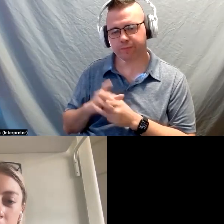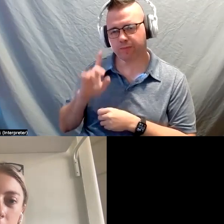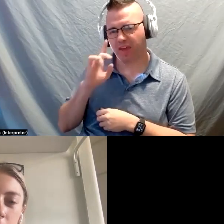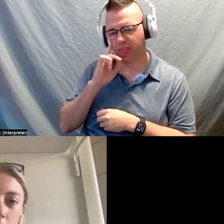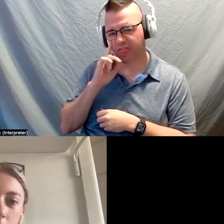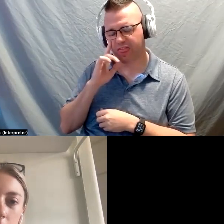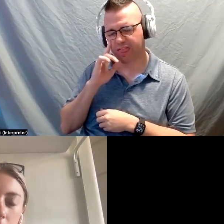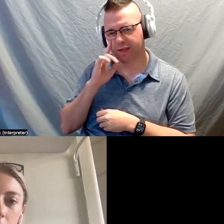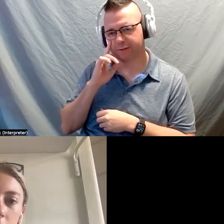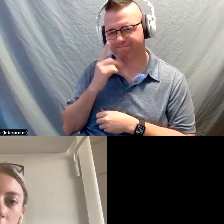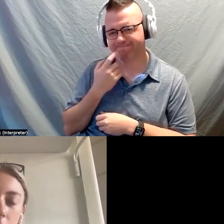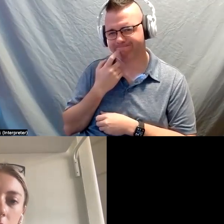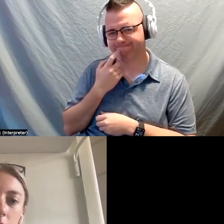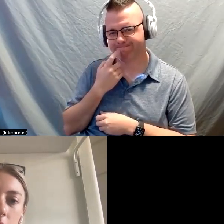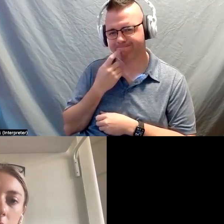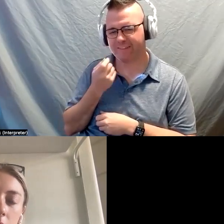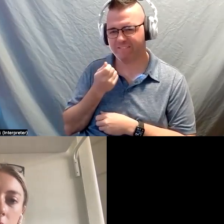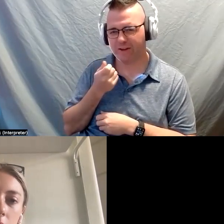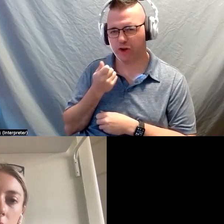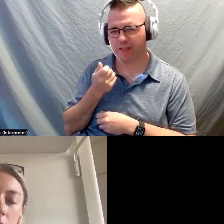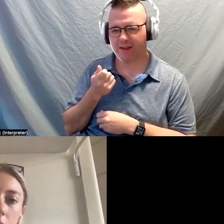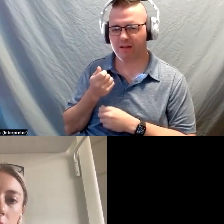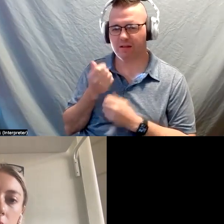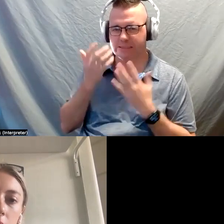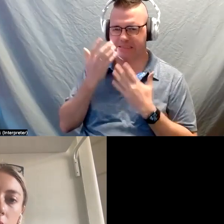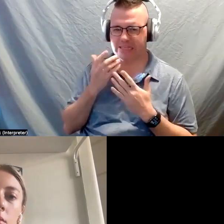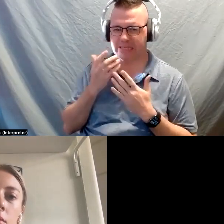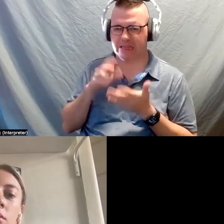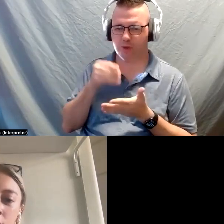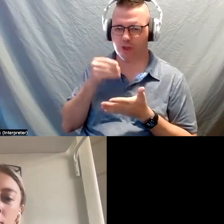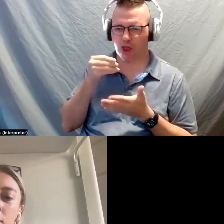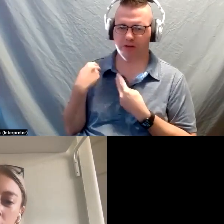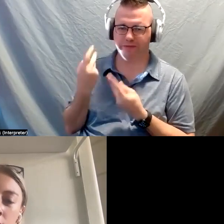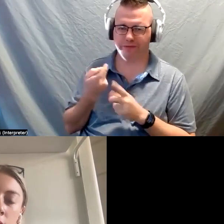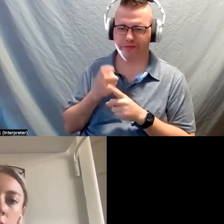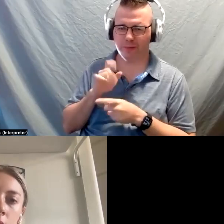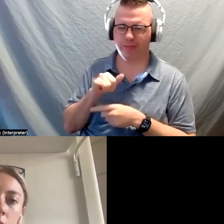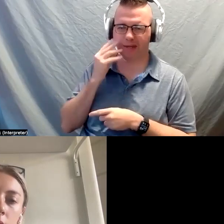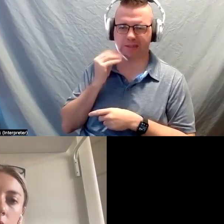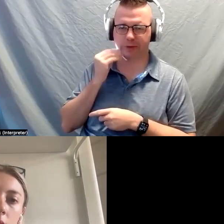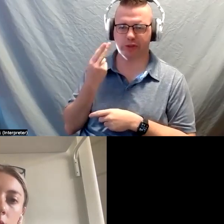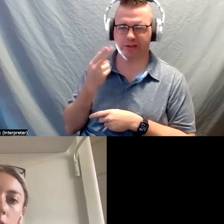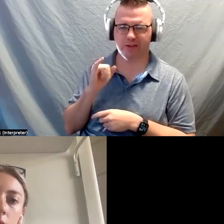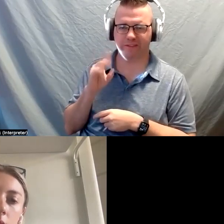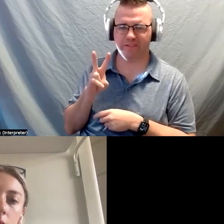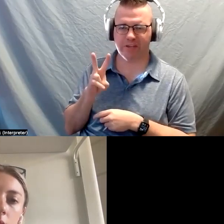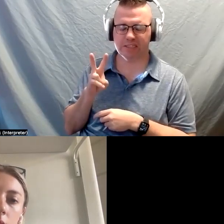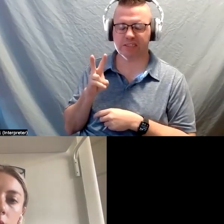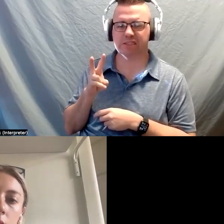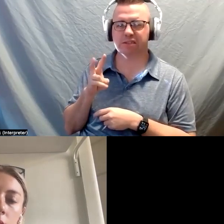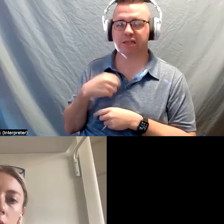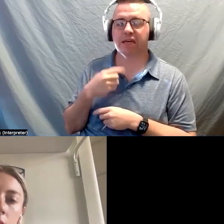I think very little, sadly, was learned from the experience of HIV/AIDS because